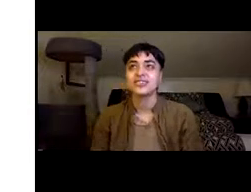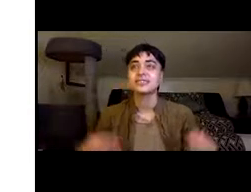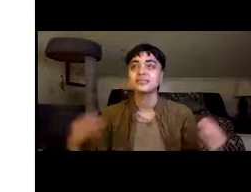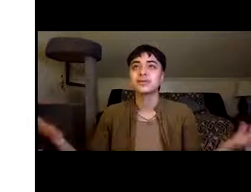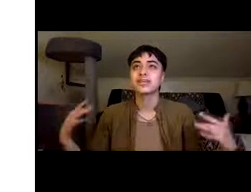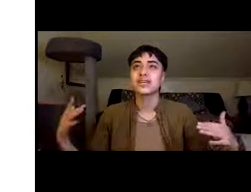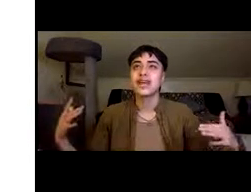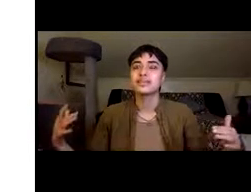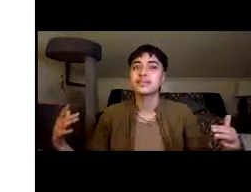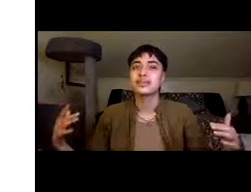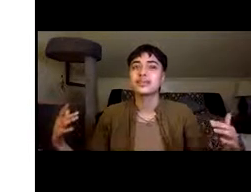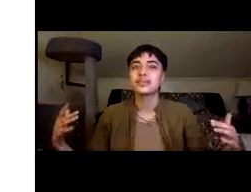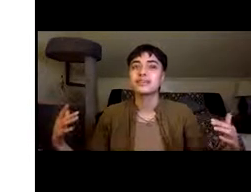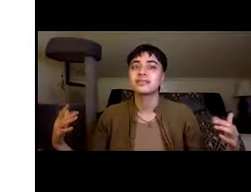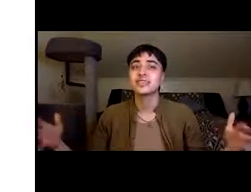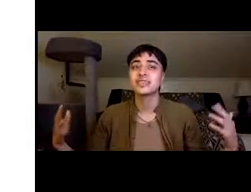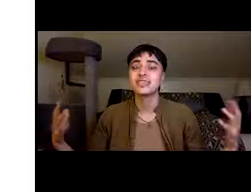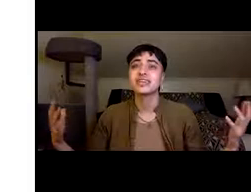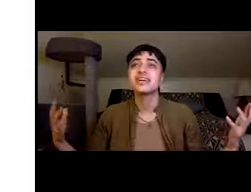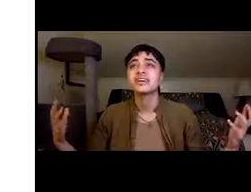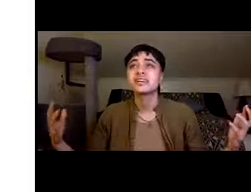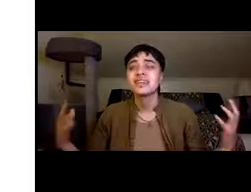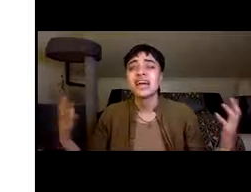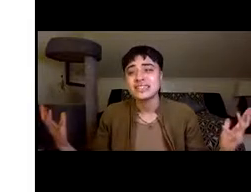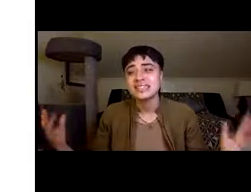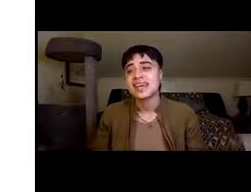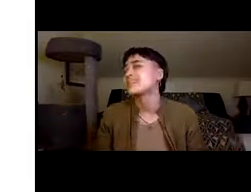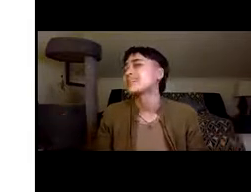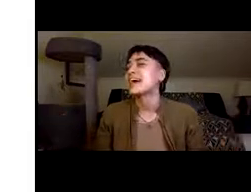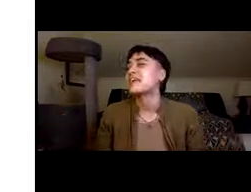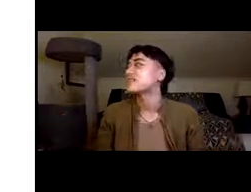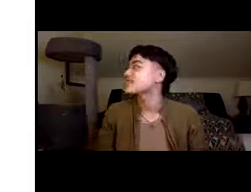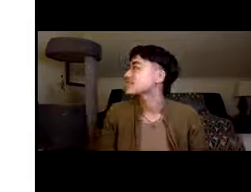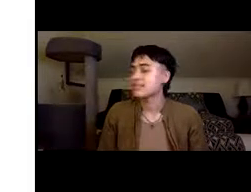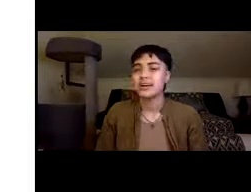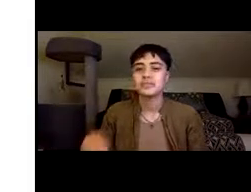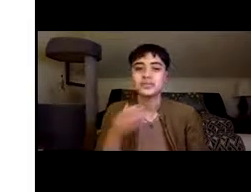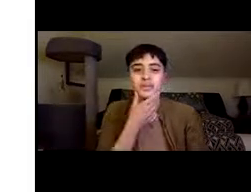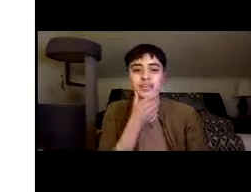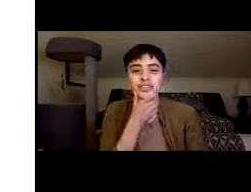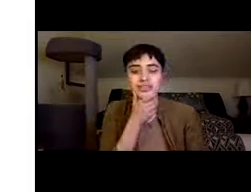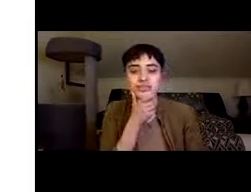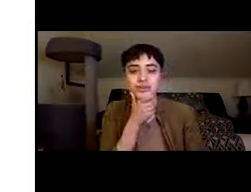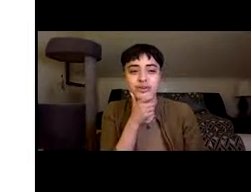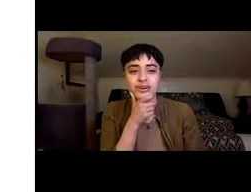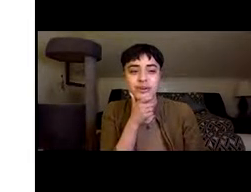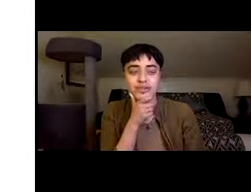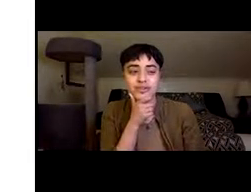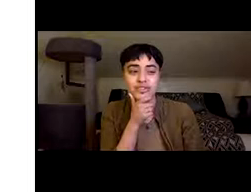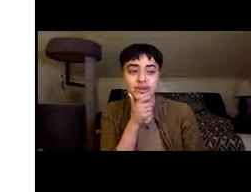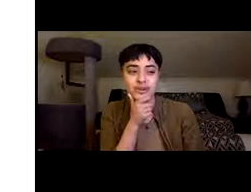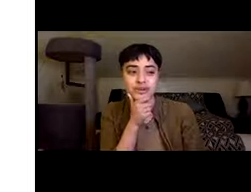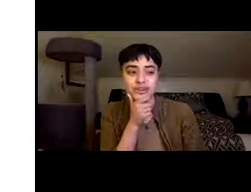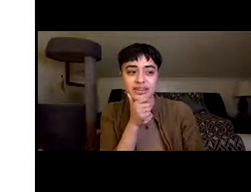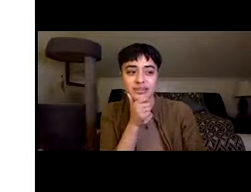Just this spring has been really nice. And now someone mentioned before about the